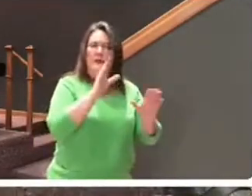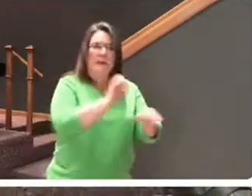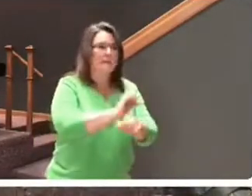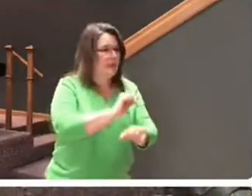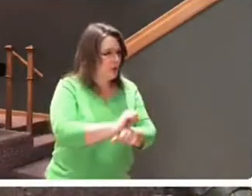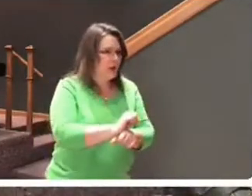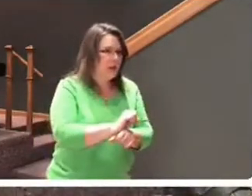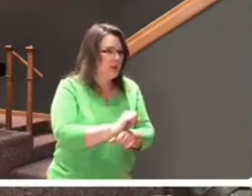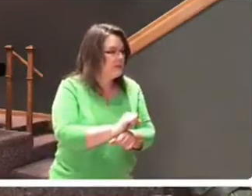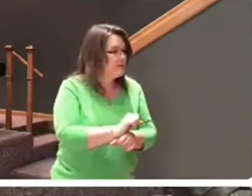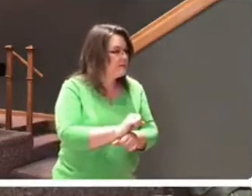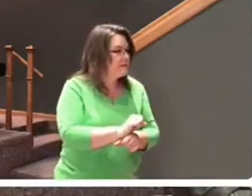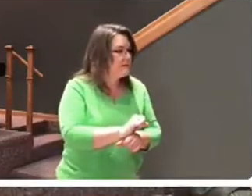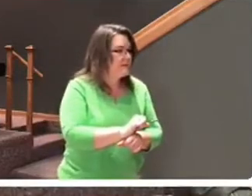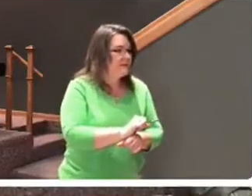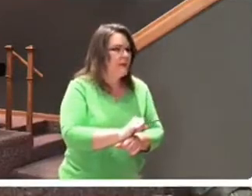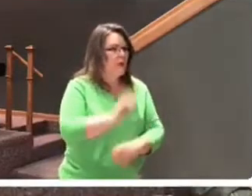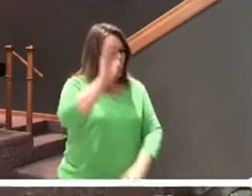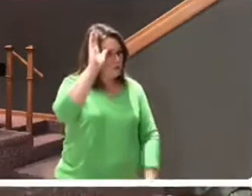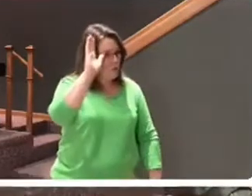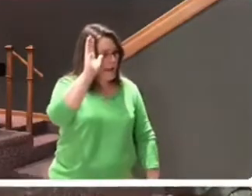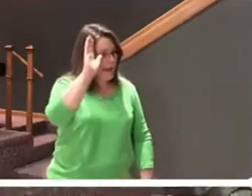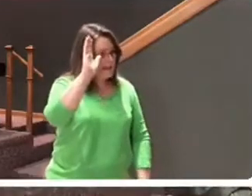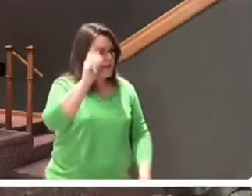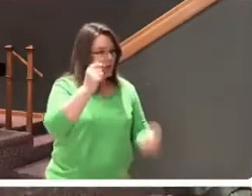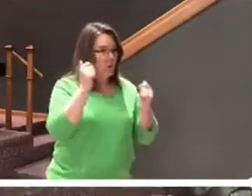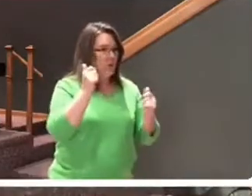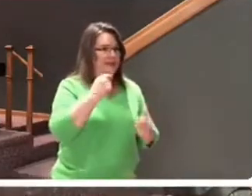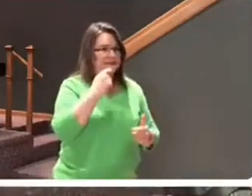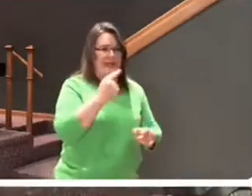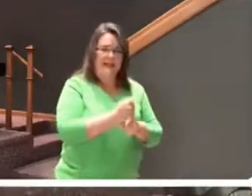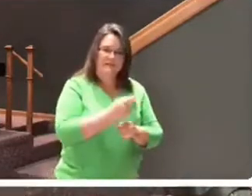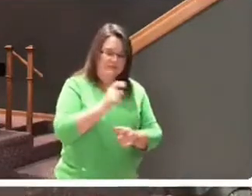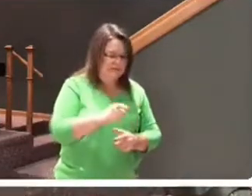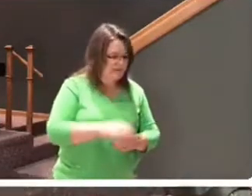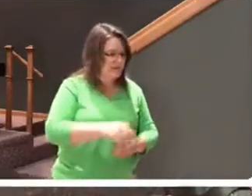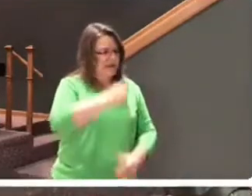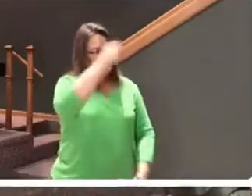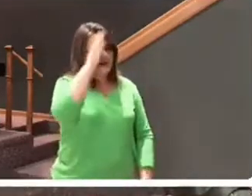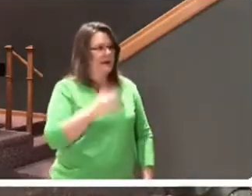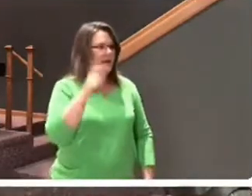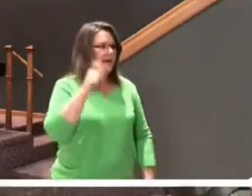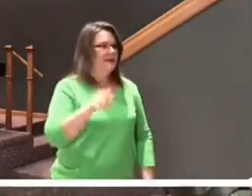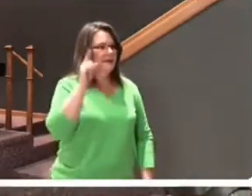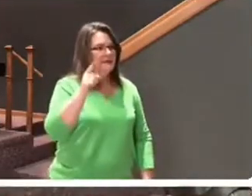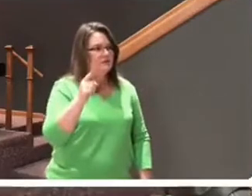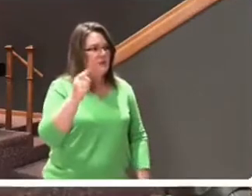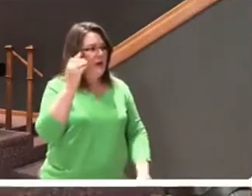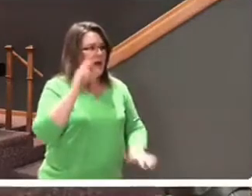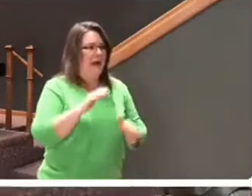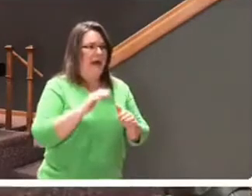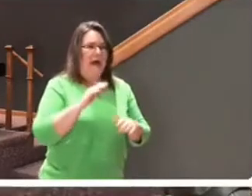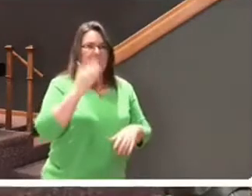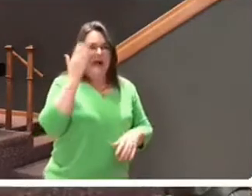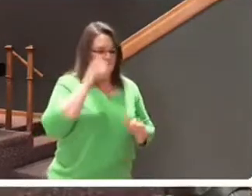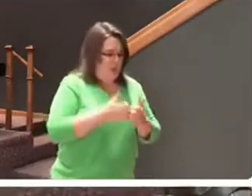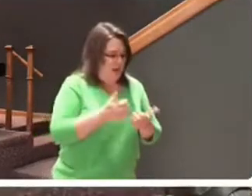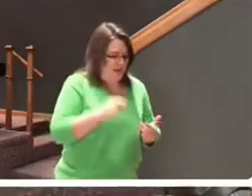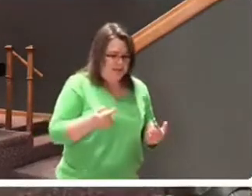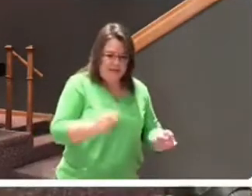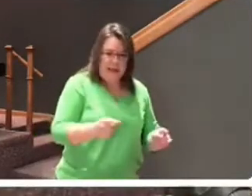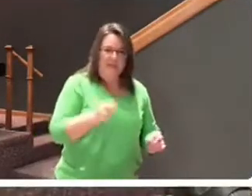miracle, would you raise your hand up real quick? Say, God, I need you. I don't know how this is going to work out. I